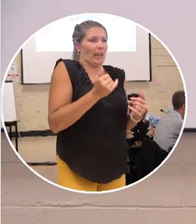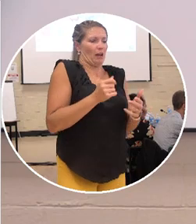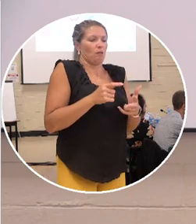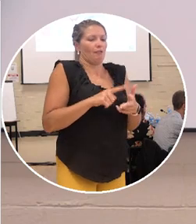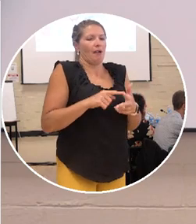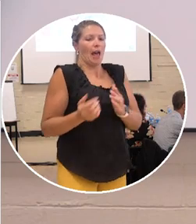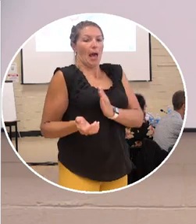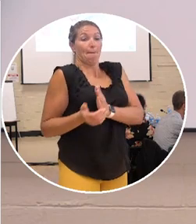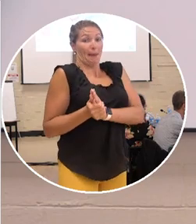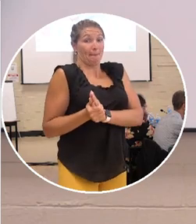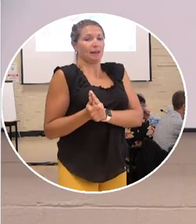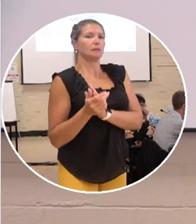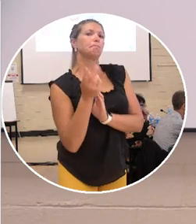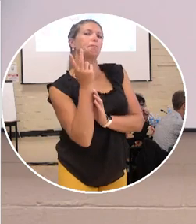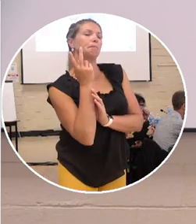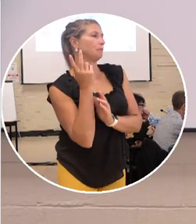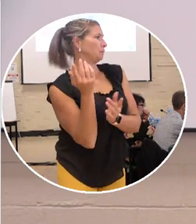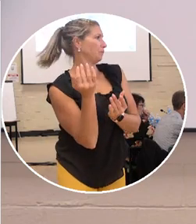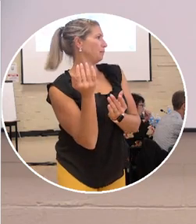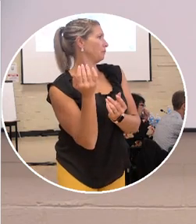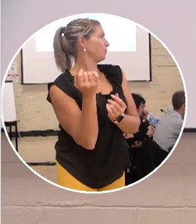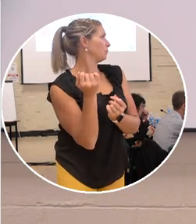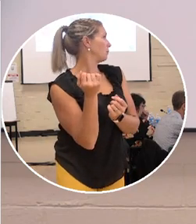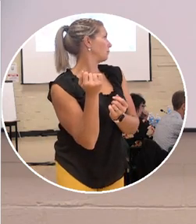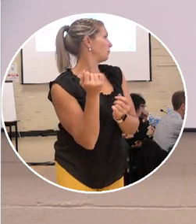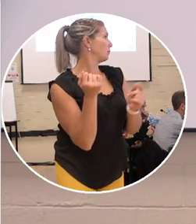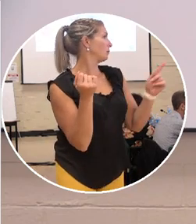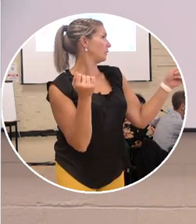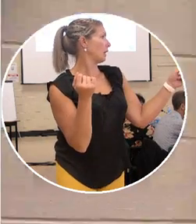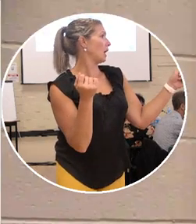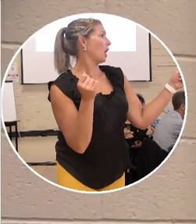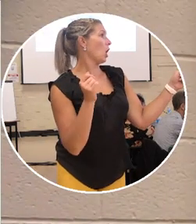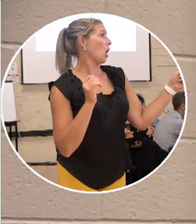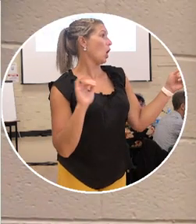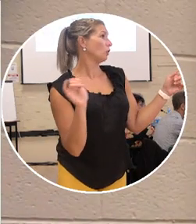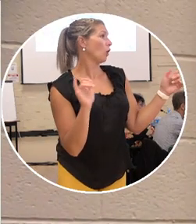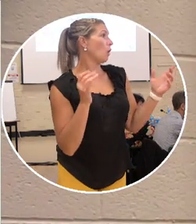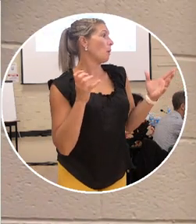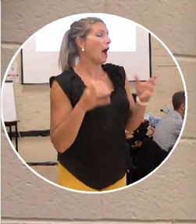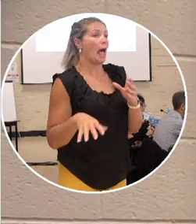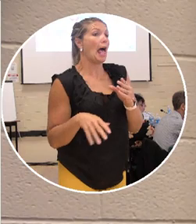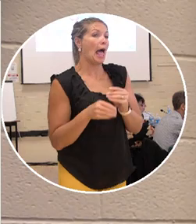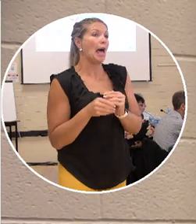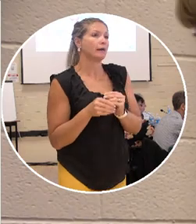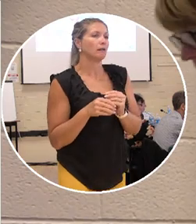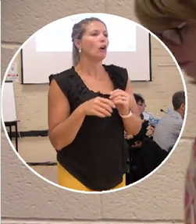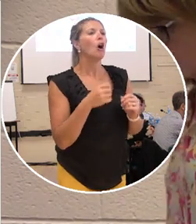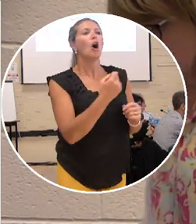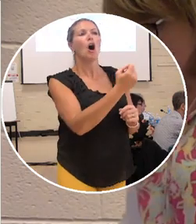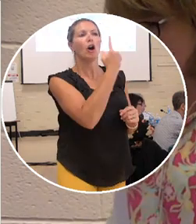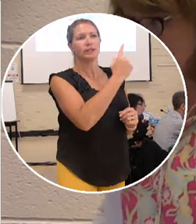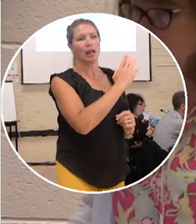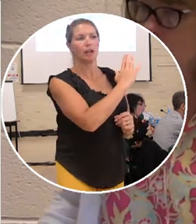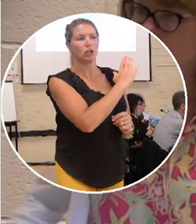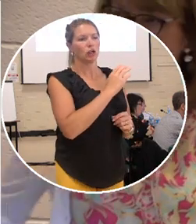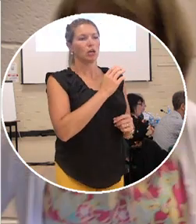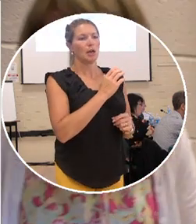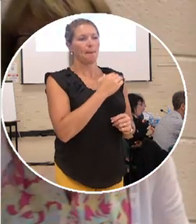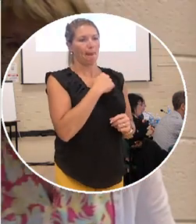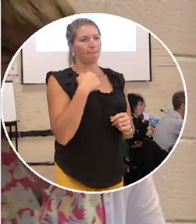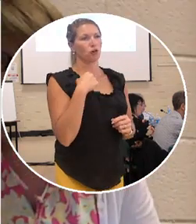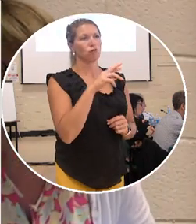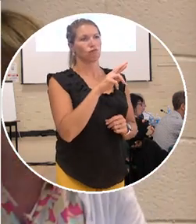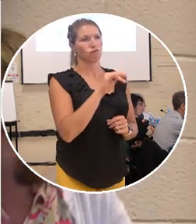now. Mr. Chair, while I have the advantage of having the mic, I understand the amendment that Trustee Ryan made.